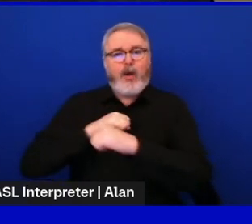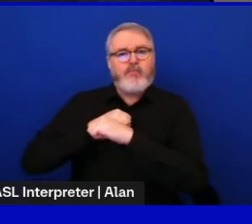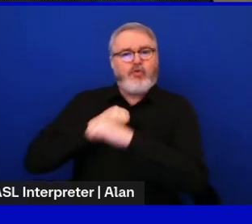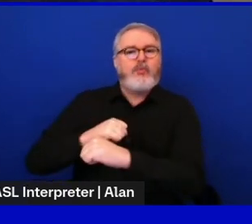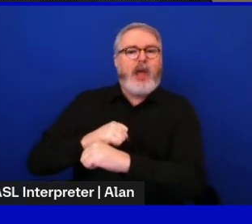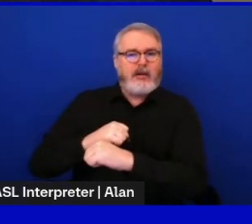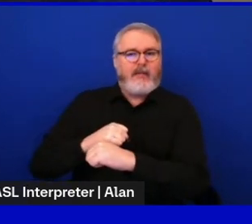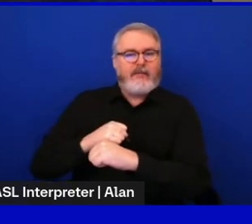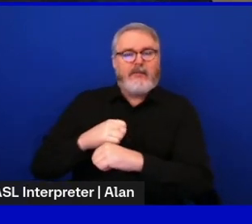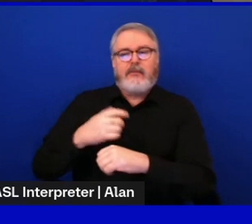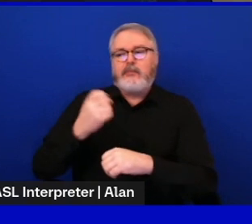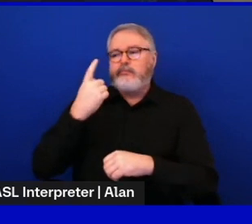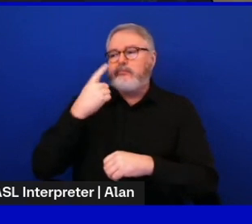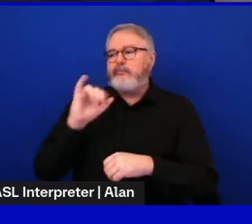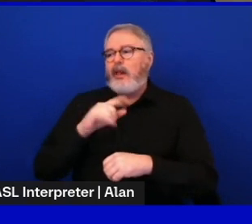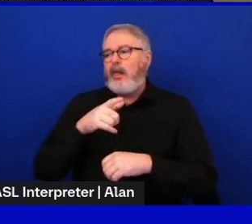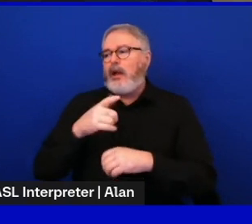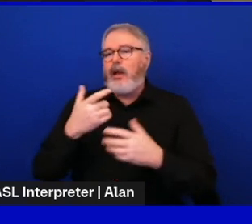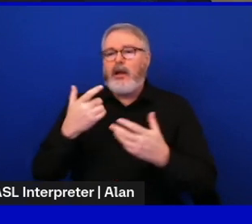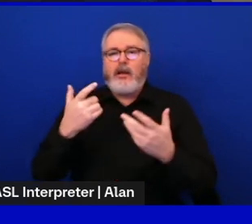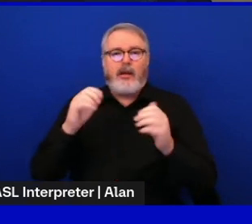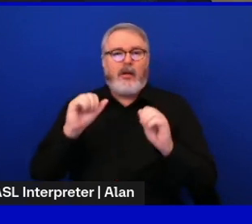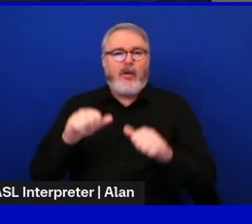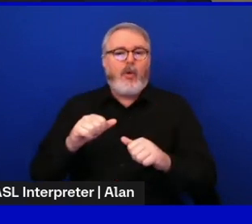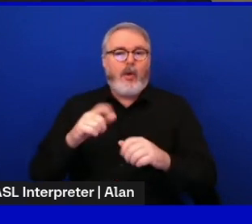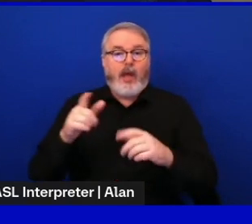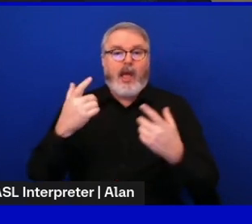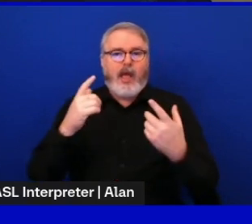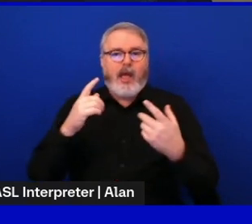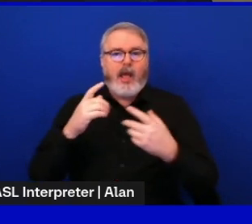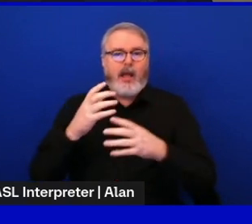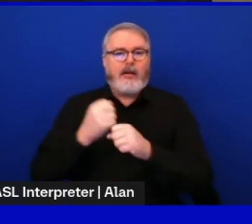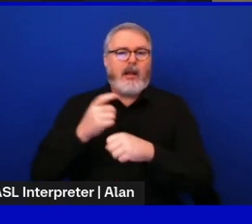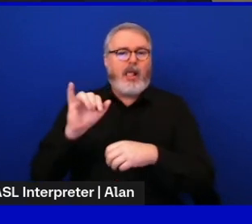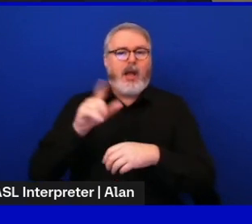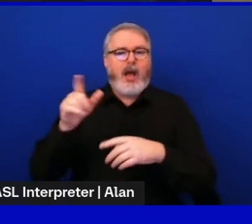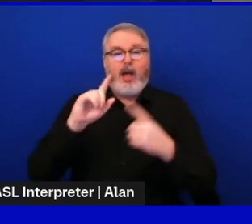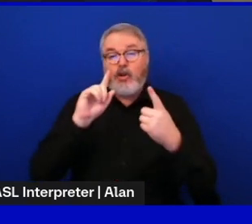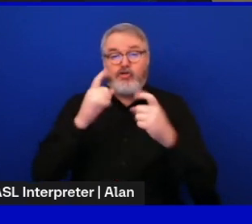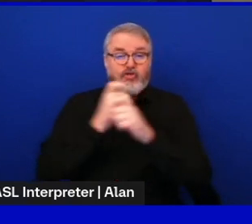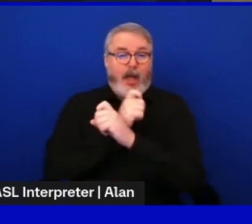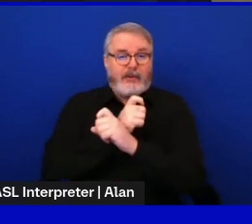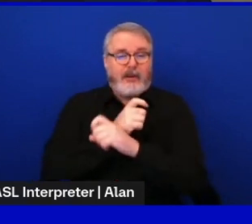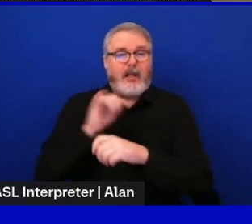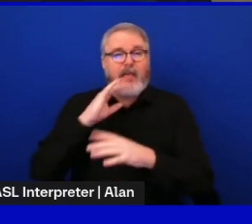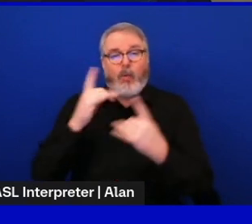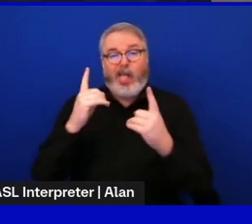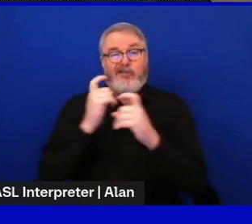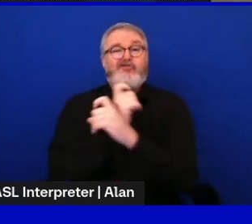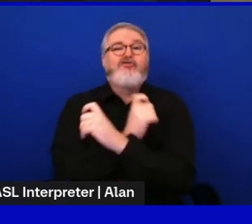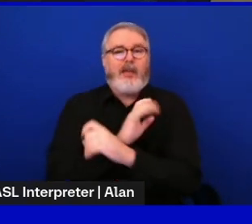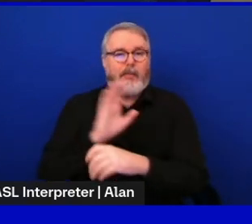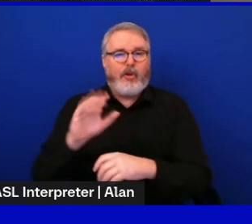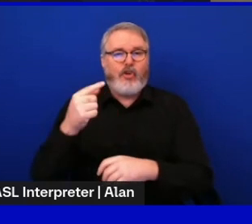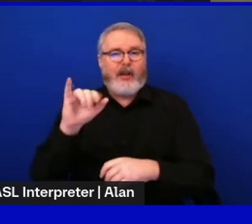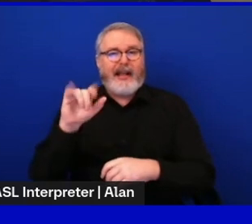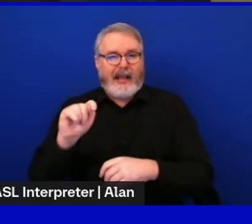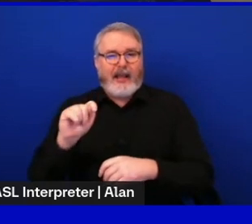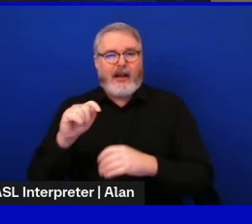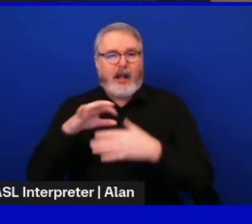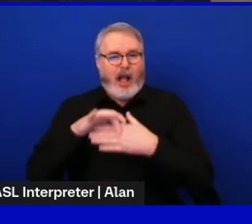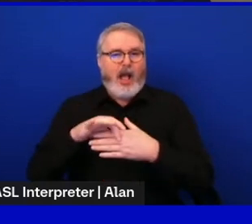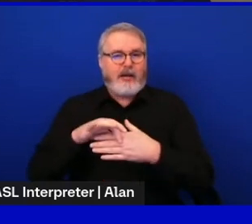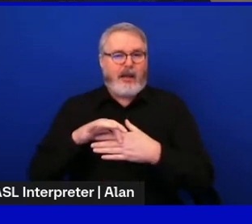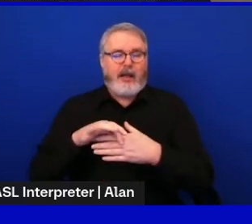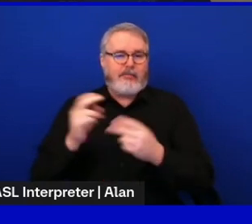you can do is things like something like getcrypt, which kind of encrypts your get contents on the fly.